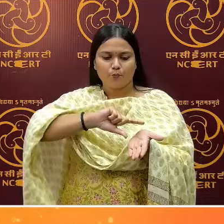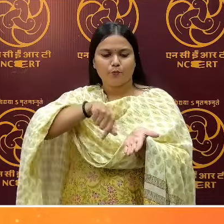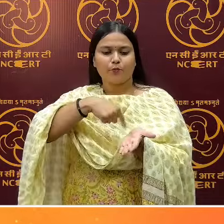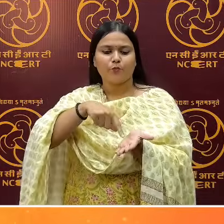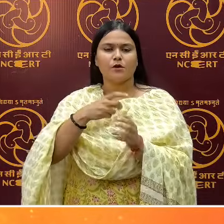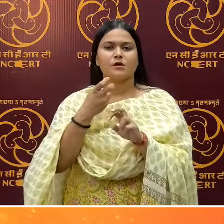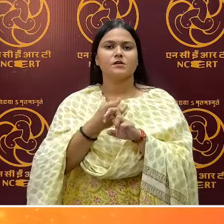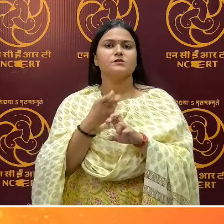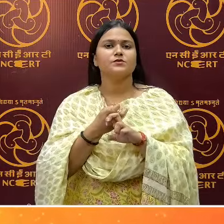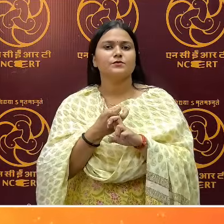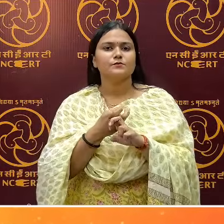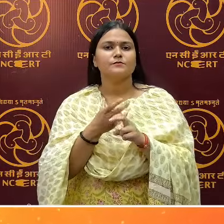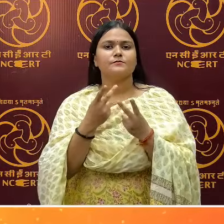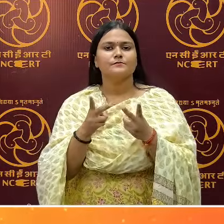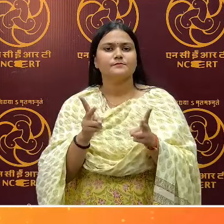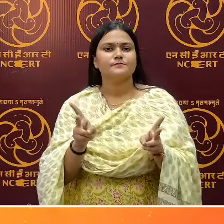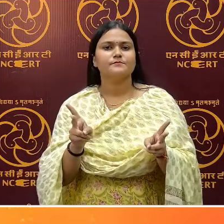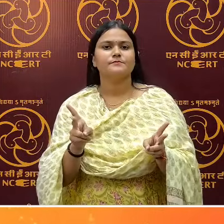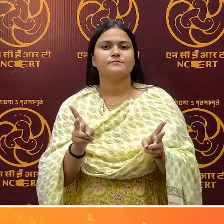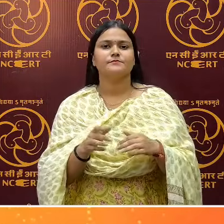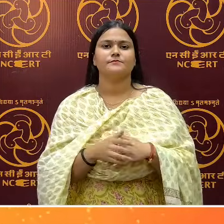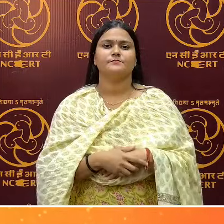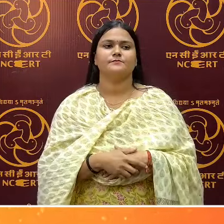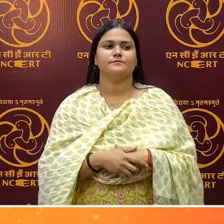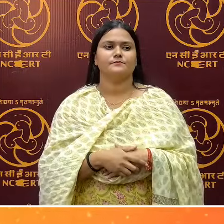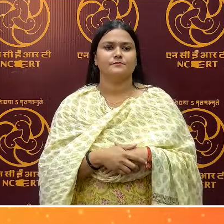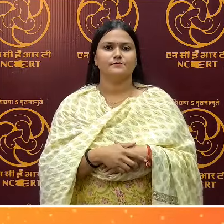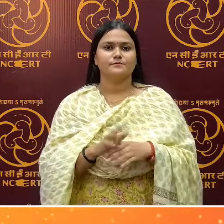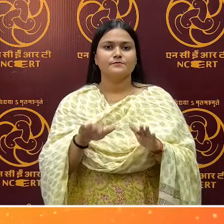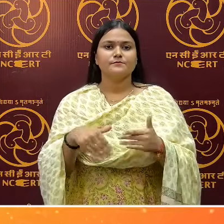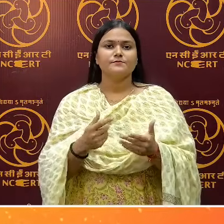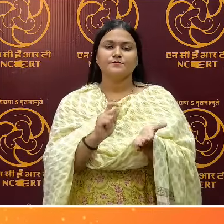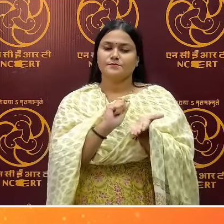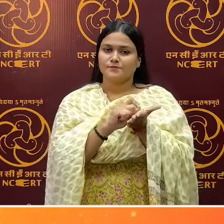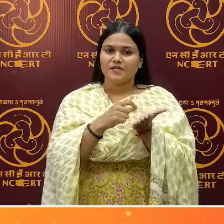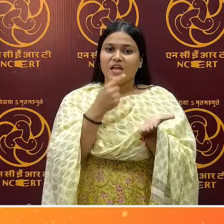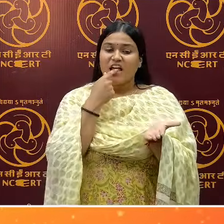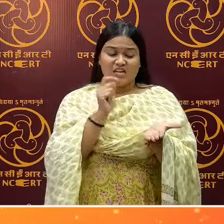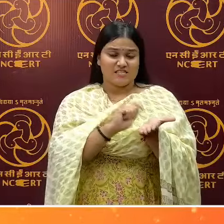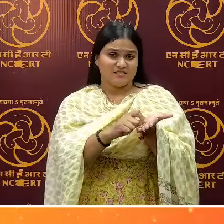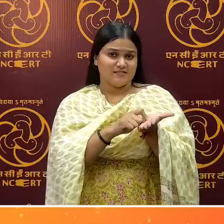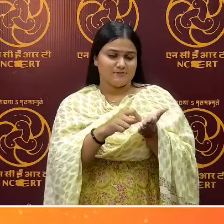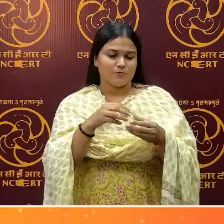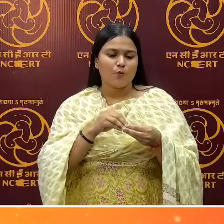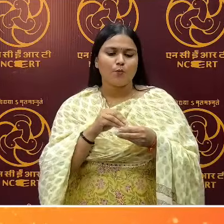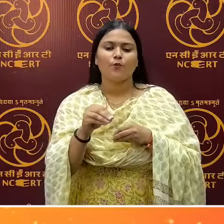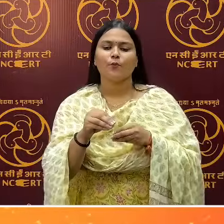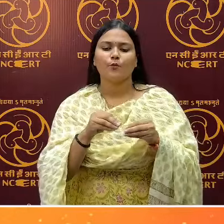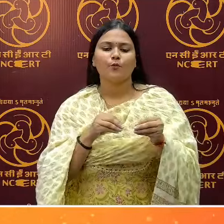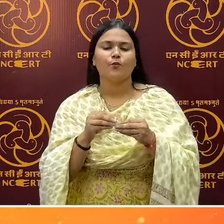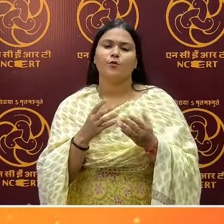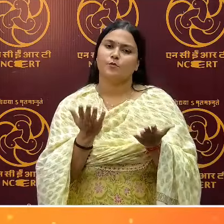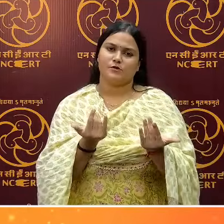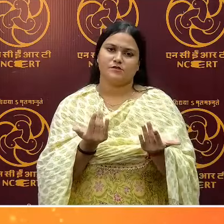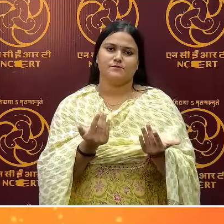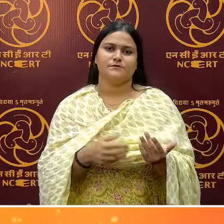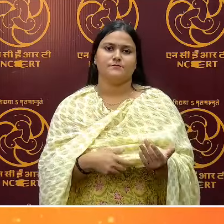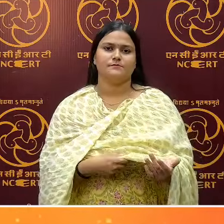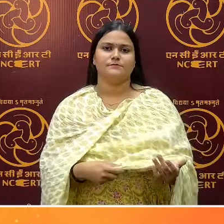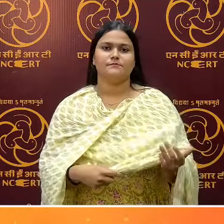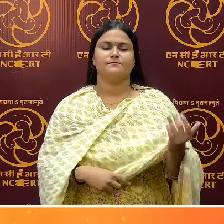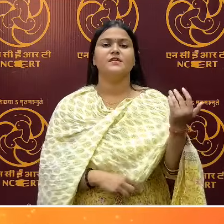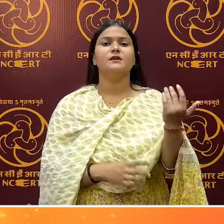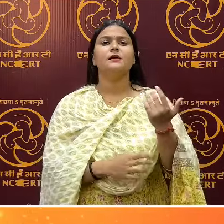stone that just wobbled, shook from its place, and eraser that just slided little bit. So can you tell us the